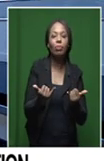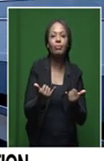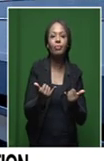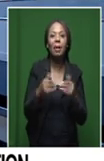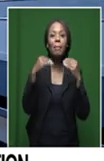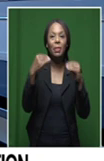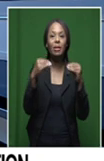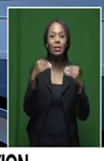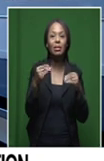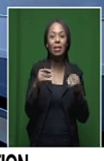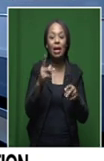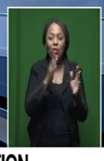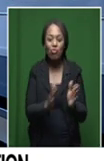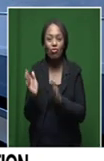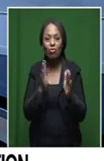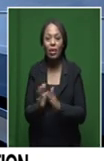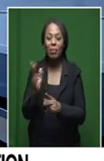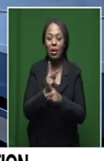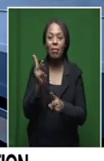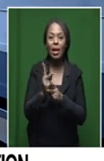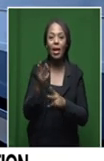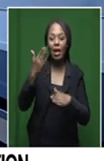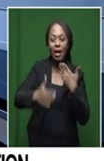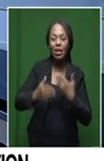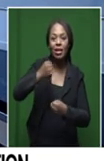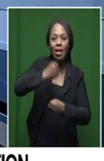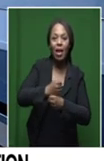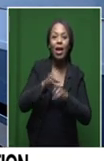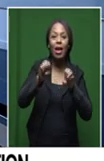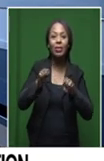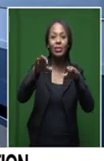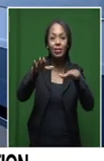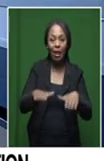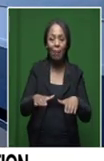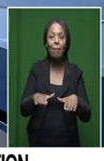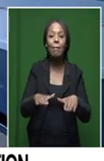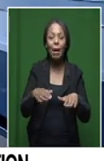very busy and focused on end-of-year examinations, and because